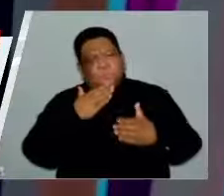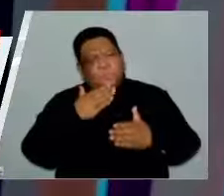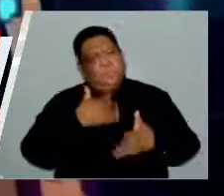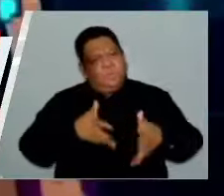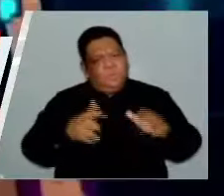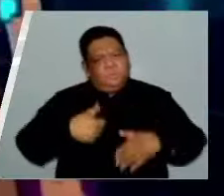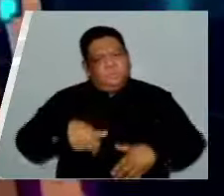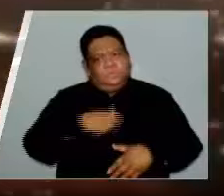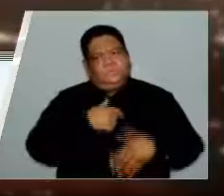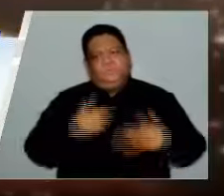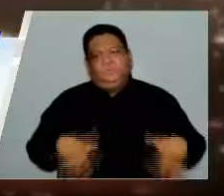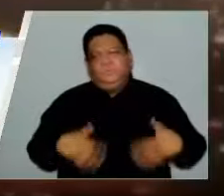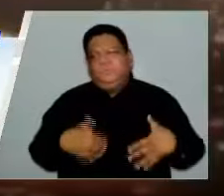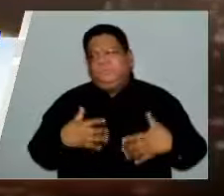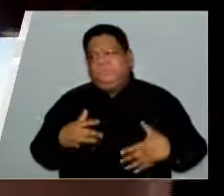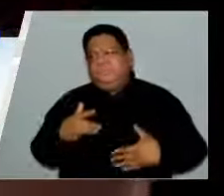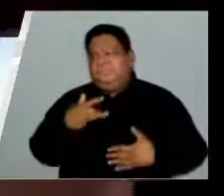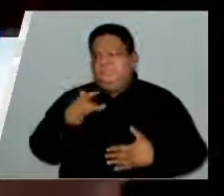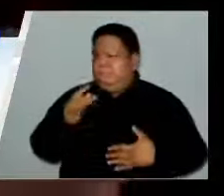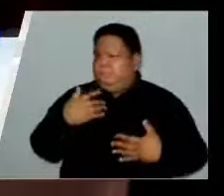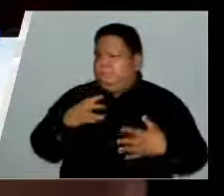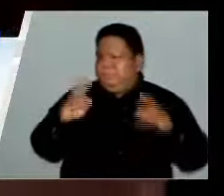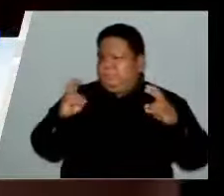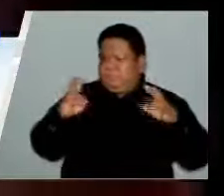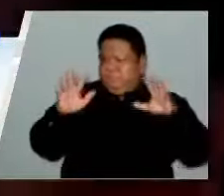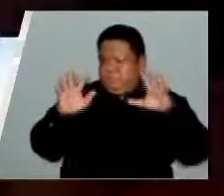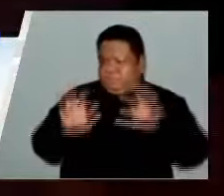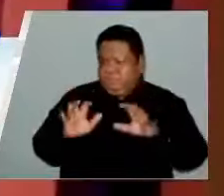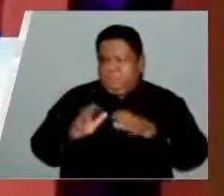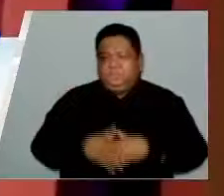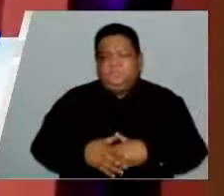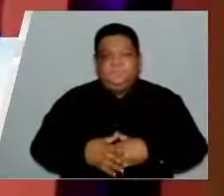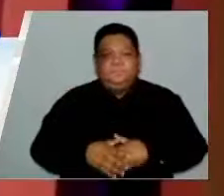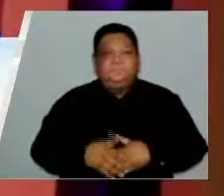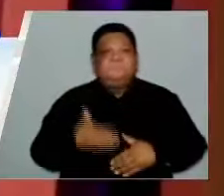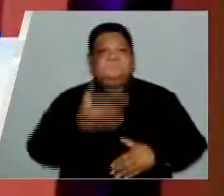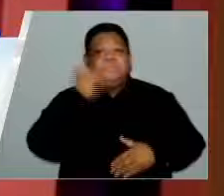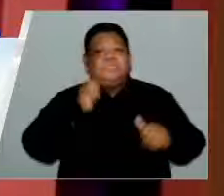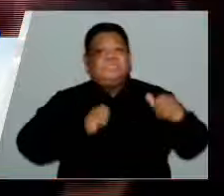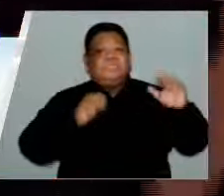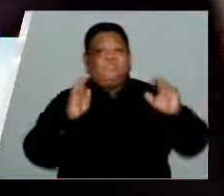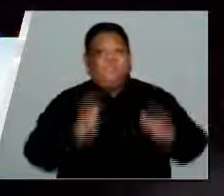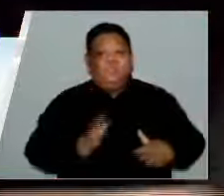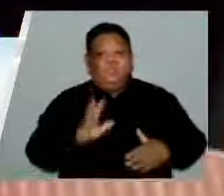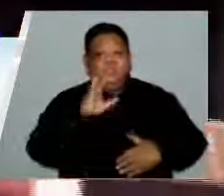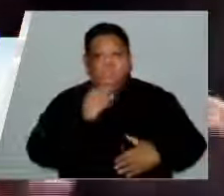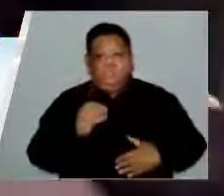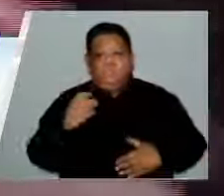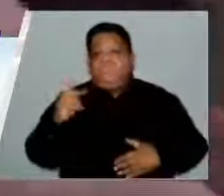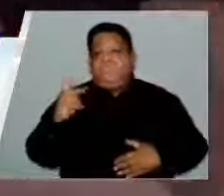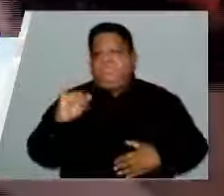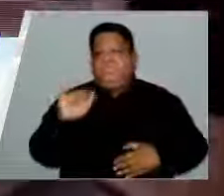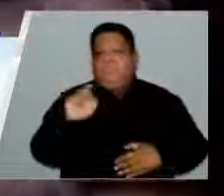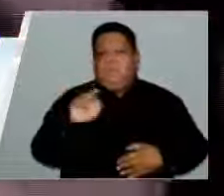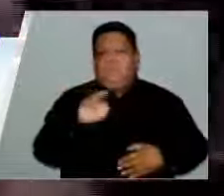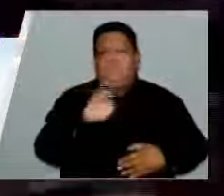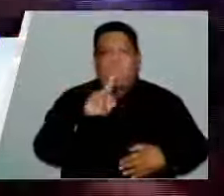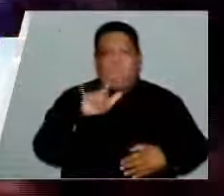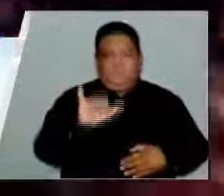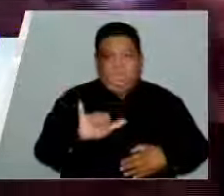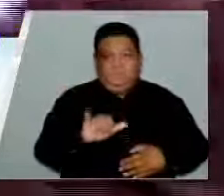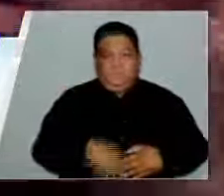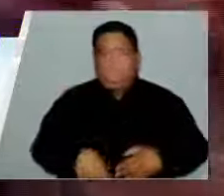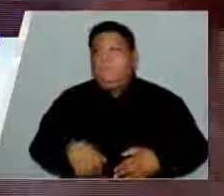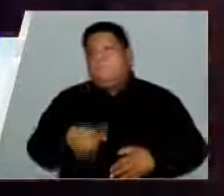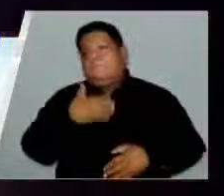seeing the potential in that. Cillian Murphy. Best actor ang bida nitong si Cillian Murphy, habang best supporting actor naman si